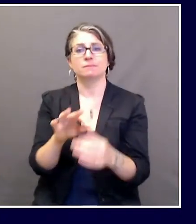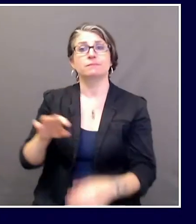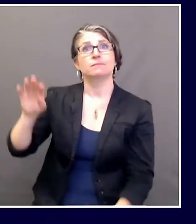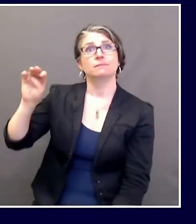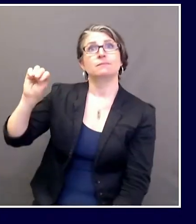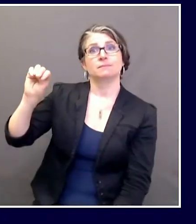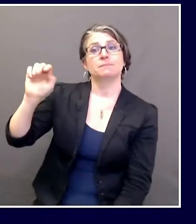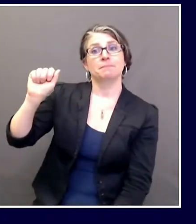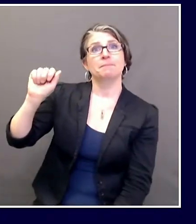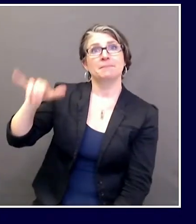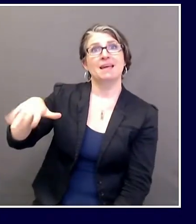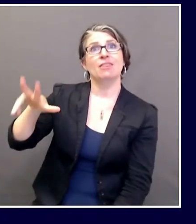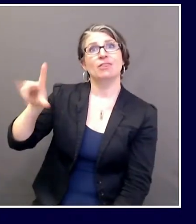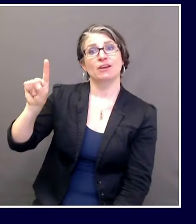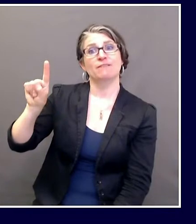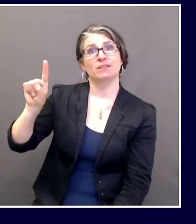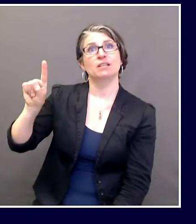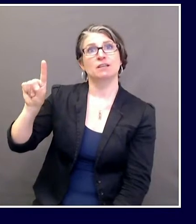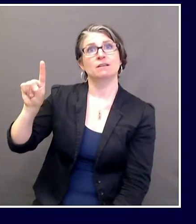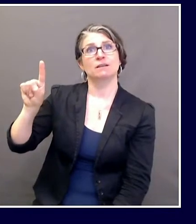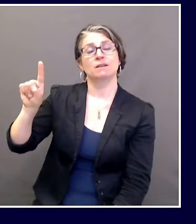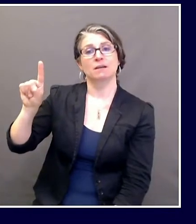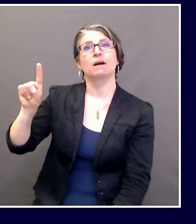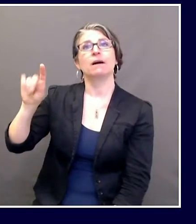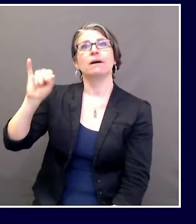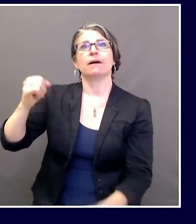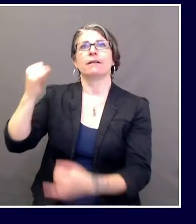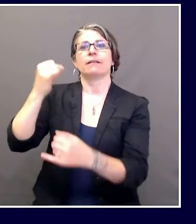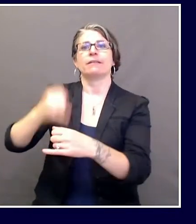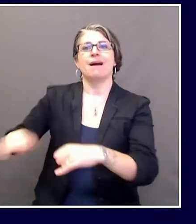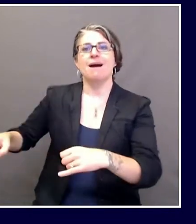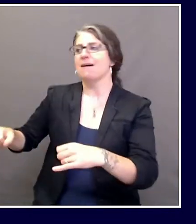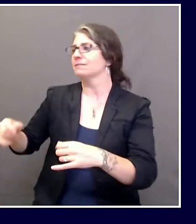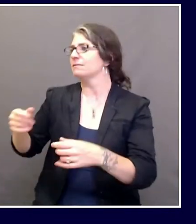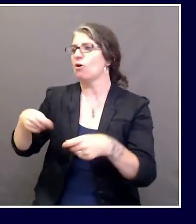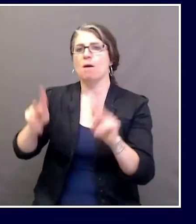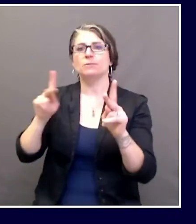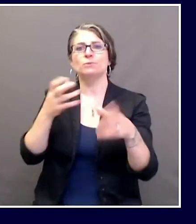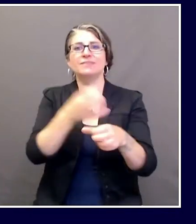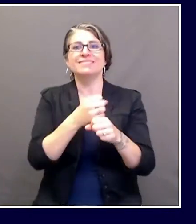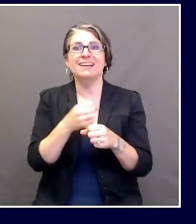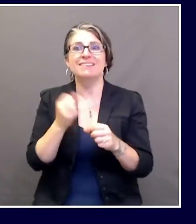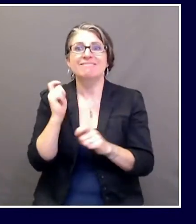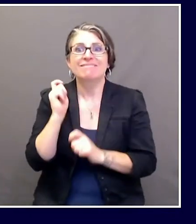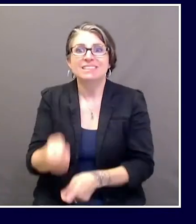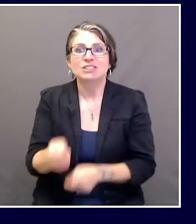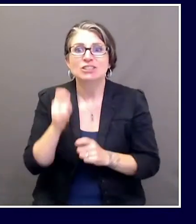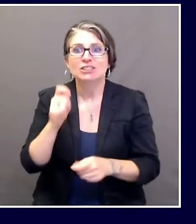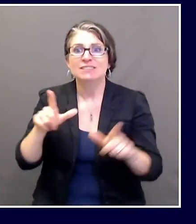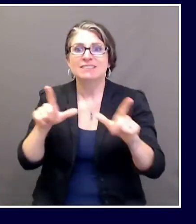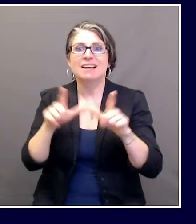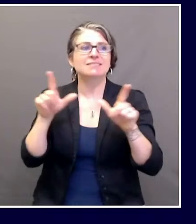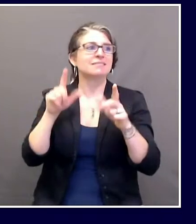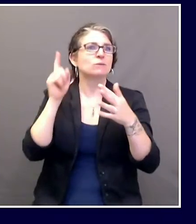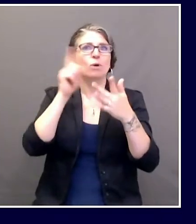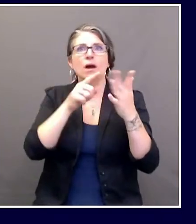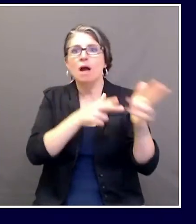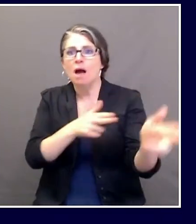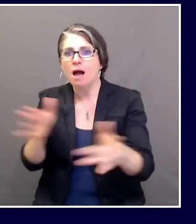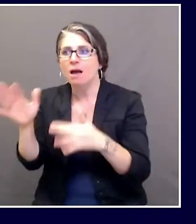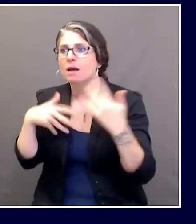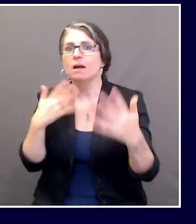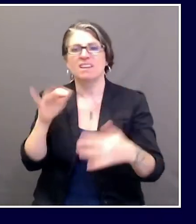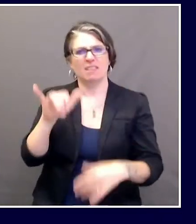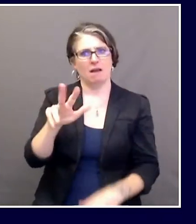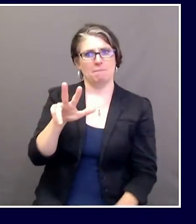in that? Sure, I'm happy to do so. So as a reminder, we had this incentive program from May 11th